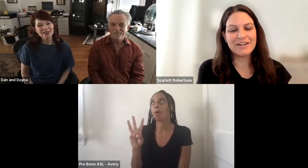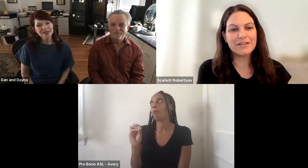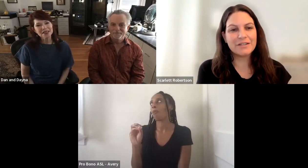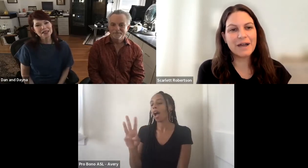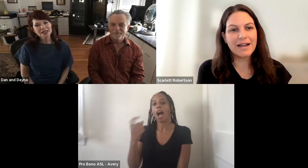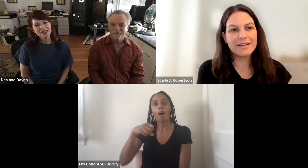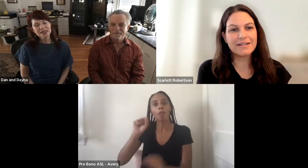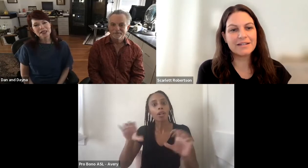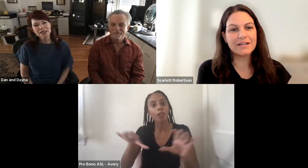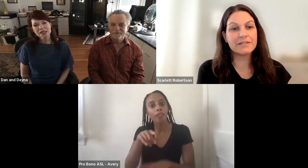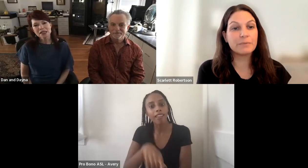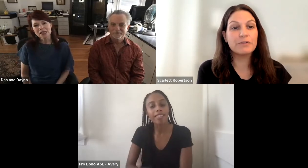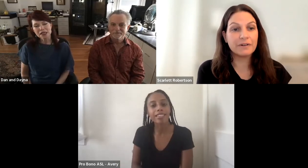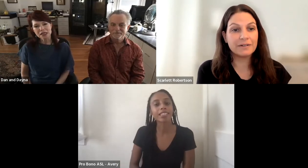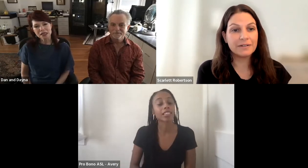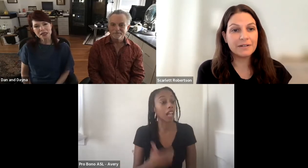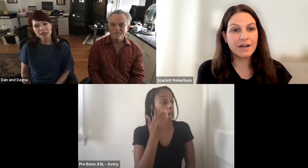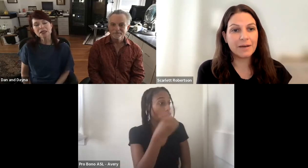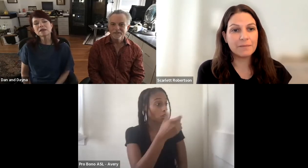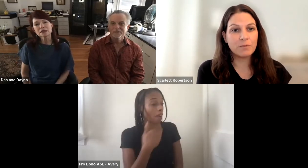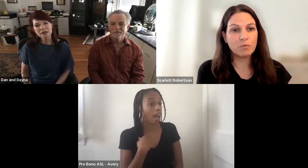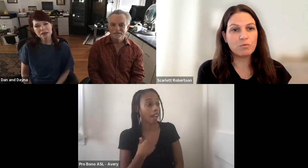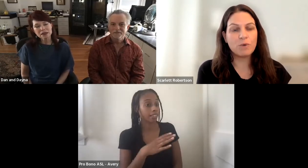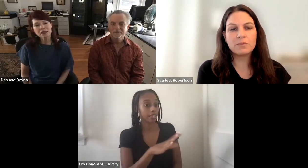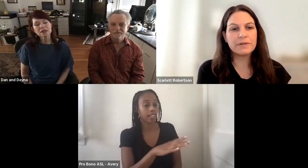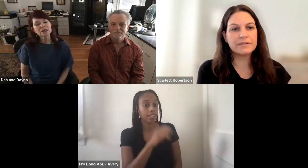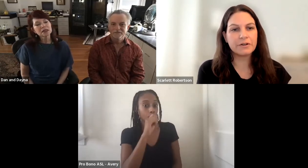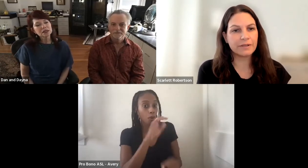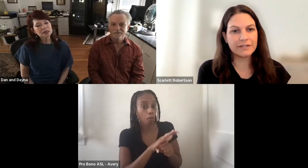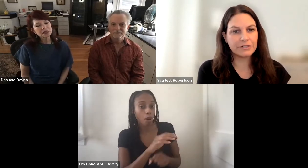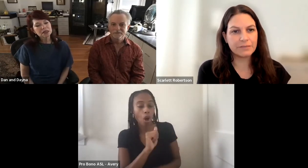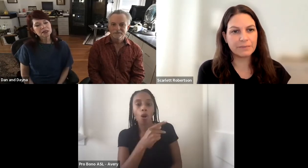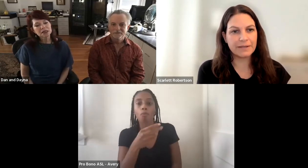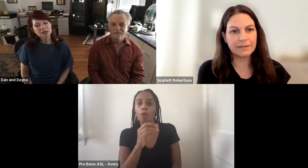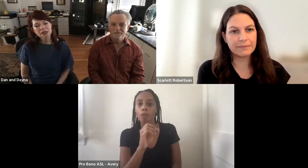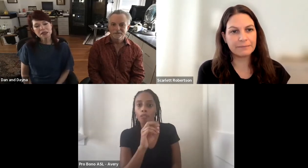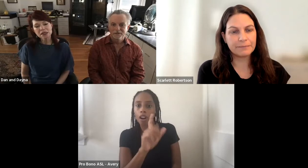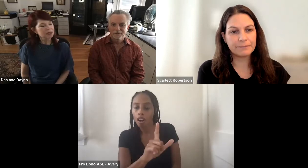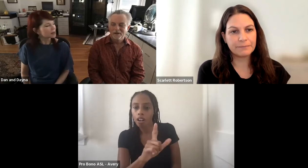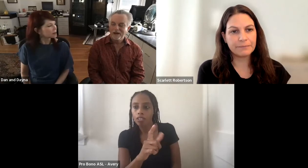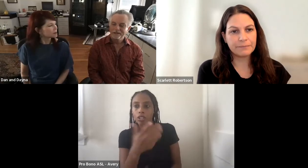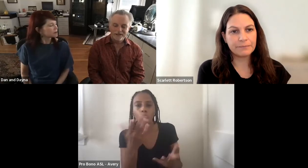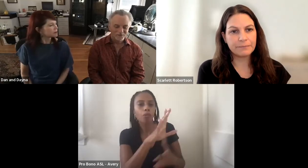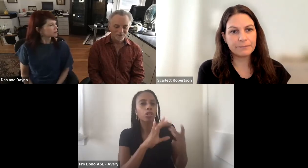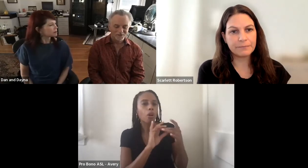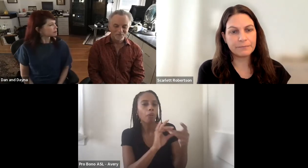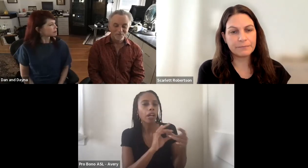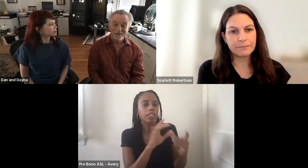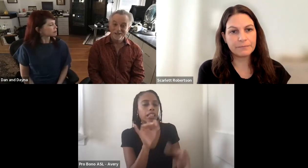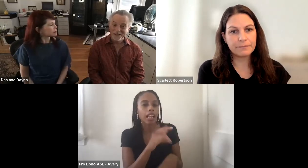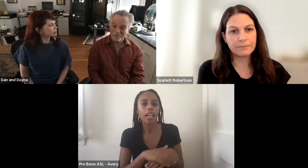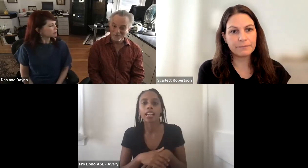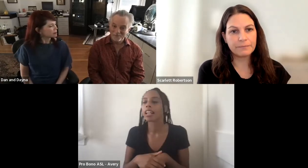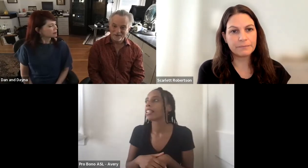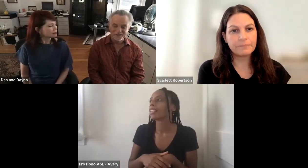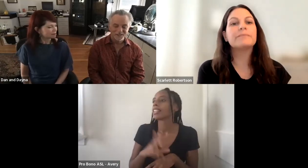I know that you had his approval. What was your relationship like? Well, Alan Light was